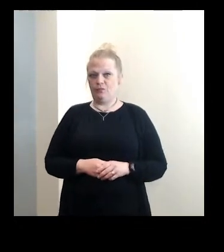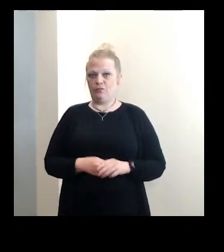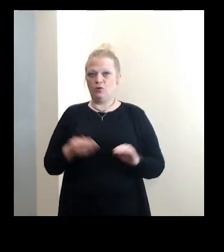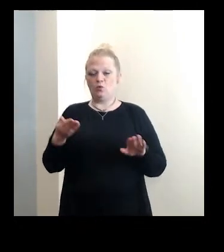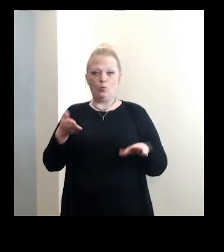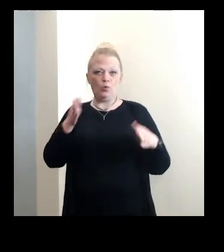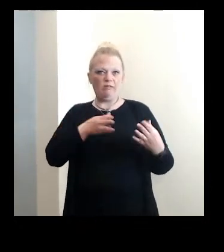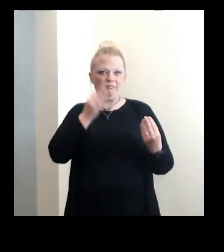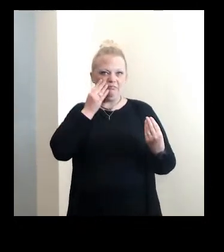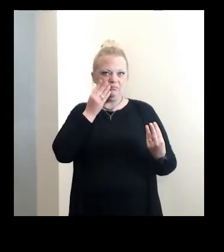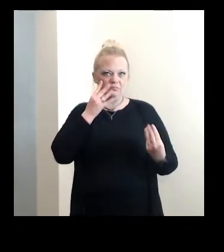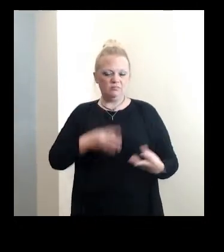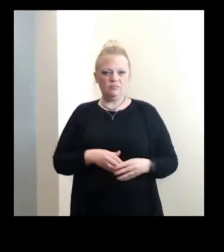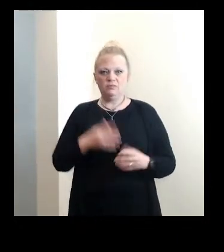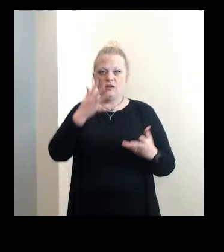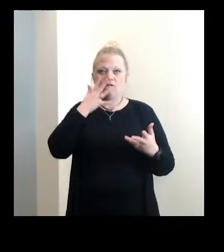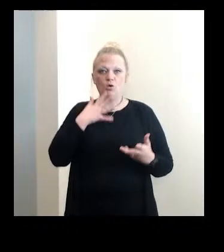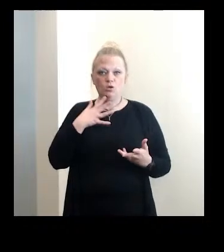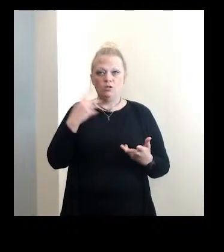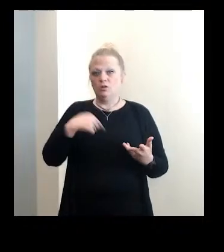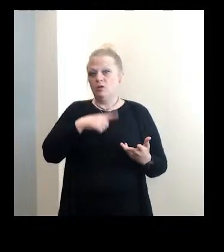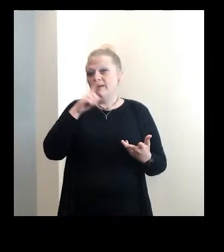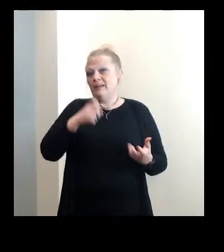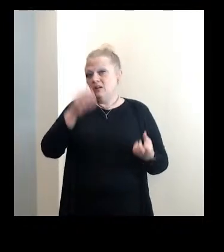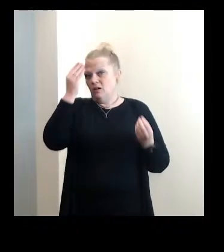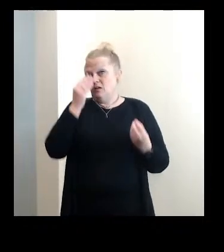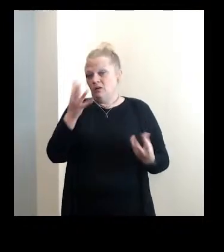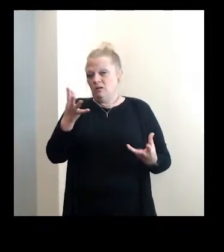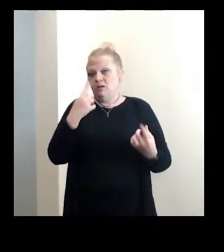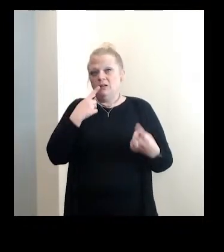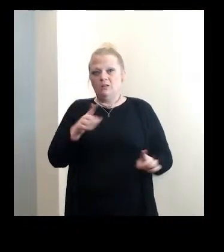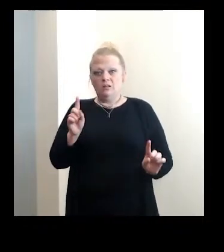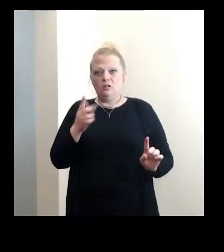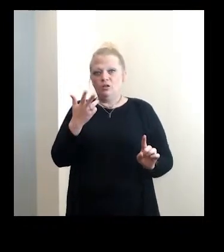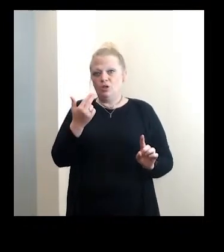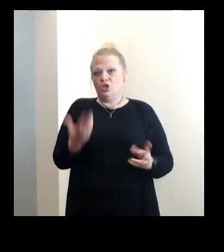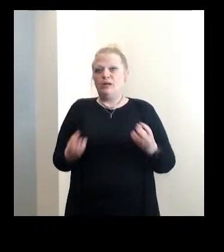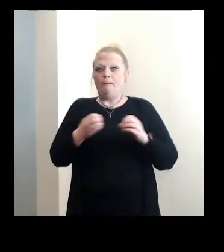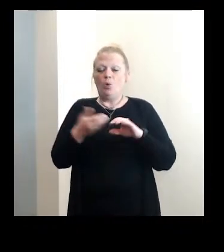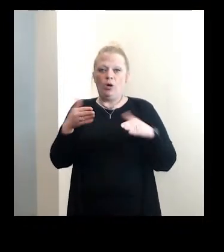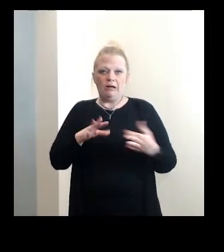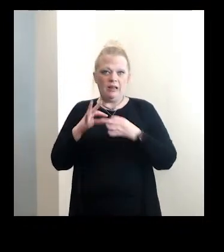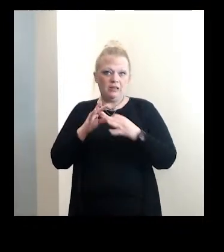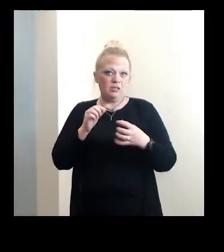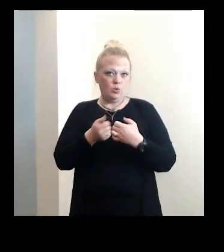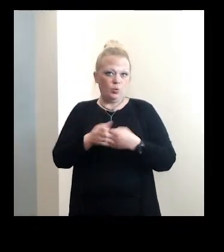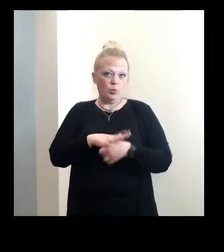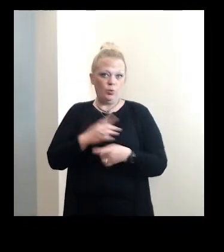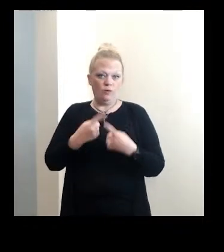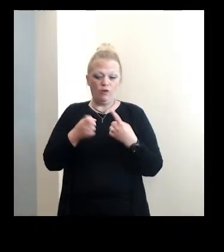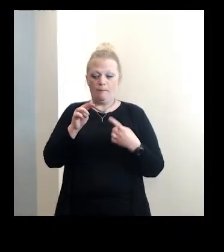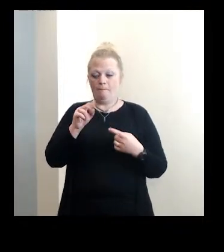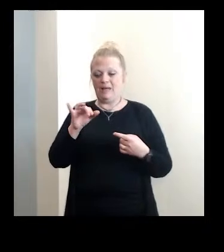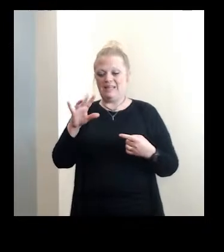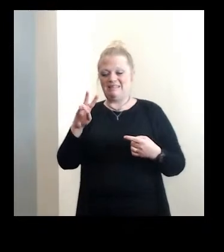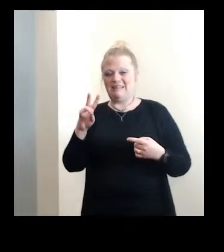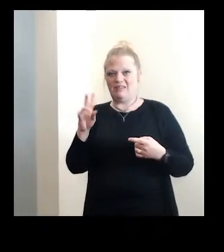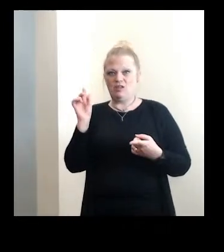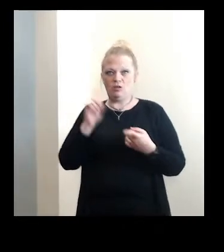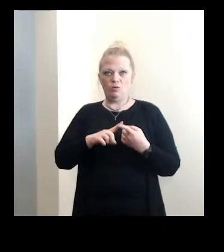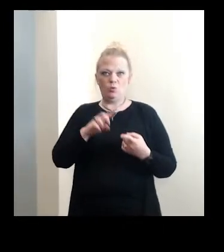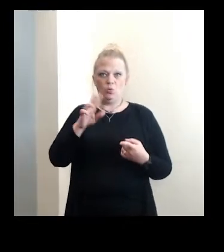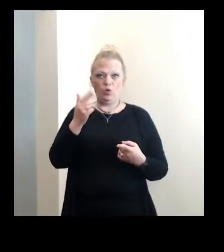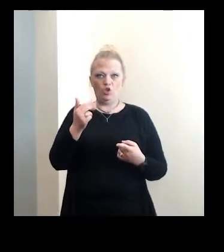Mortality data. Unfortunately, we have to announce 13 more deaths associated with COVID-19 from May 7th through May